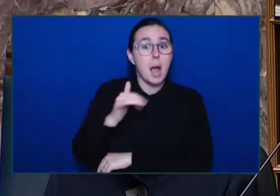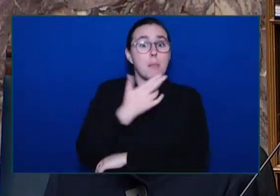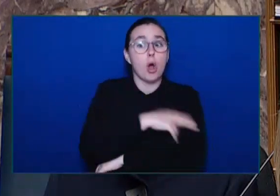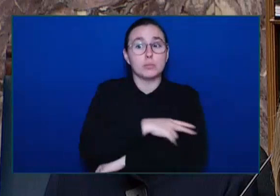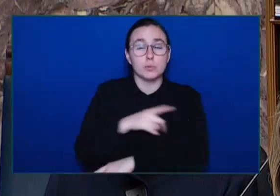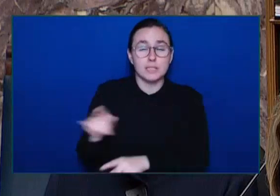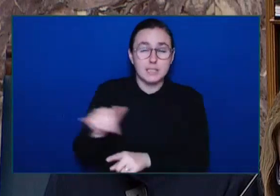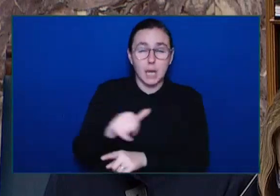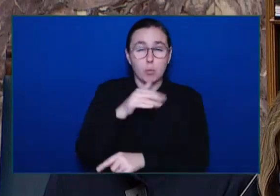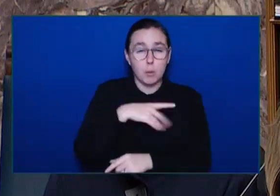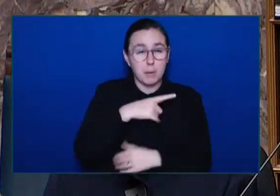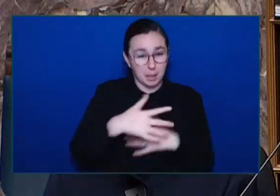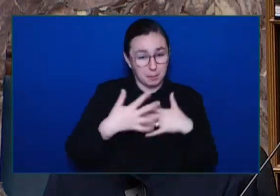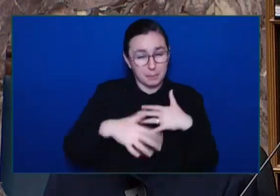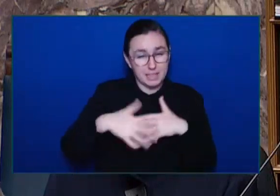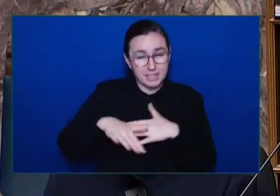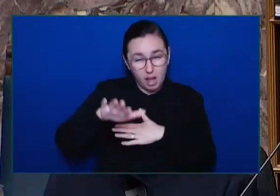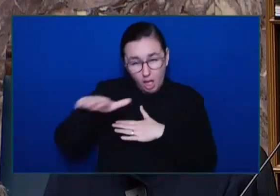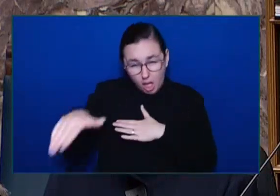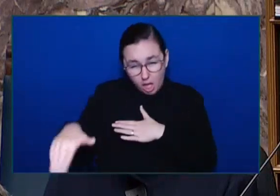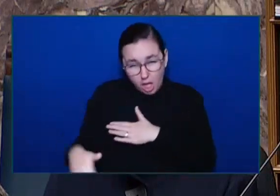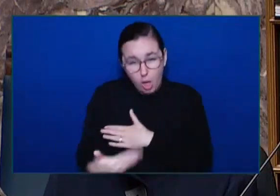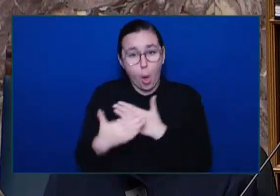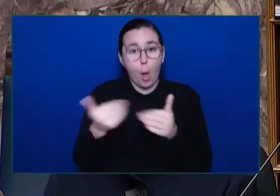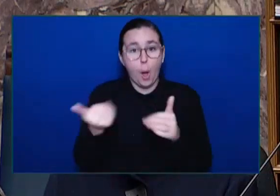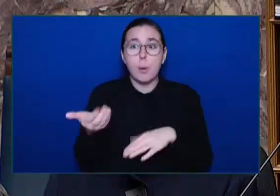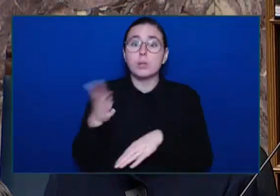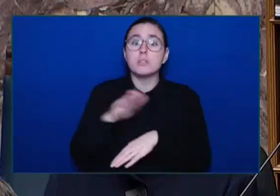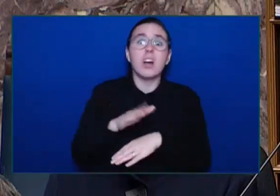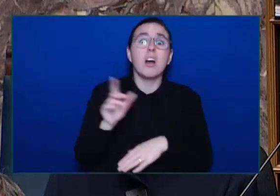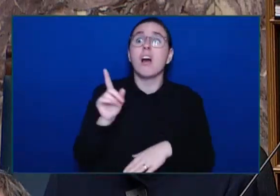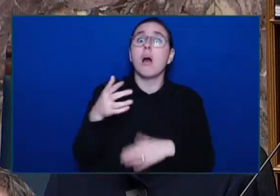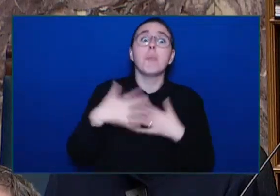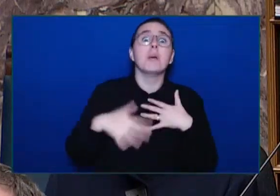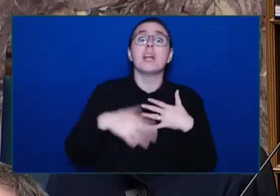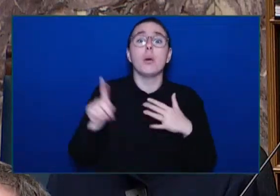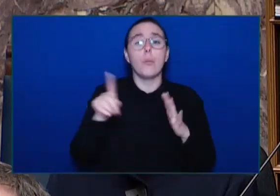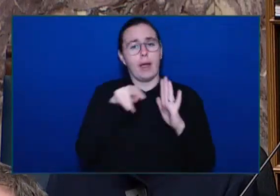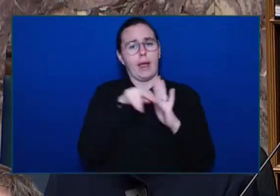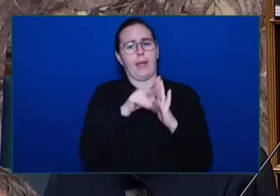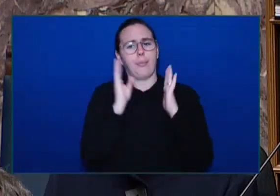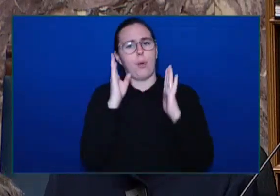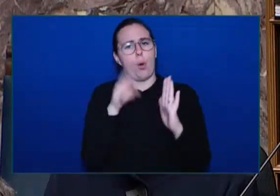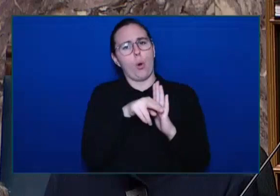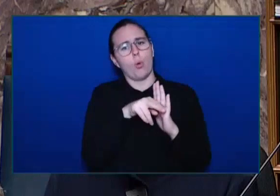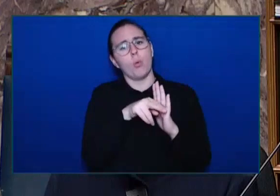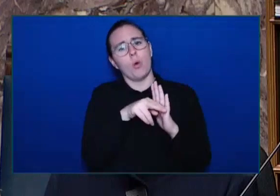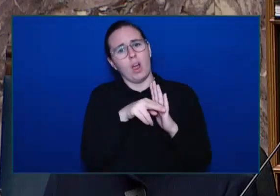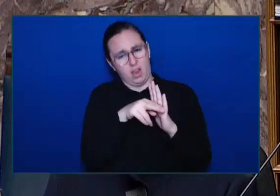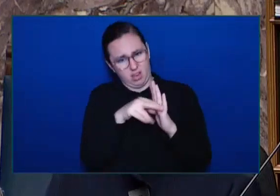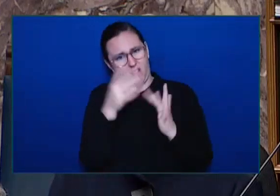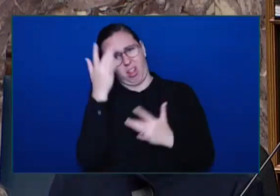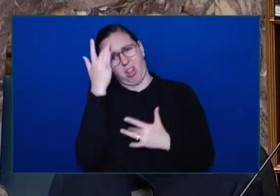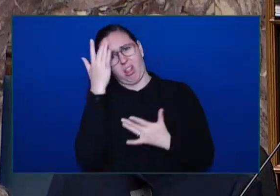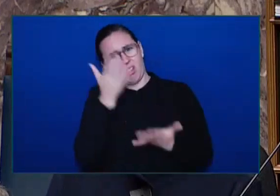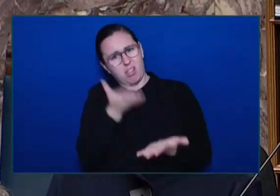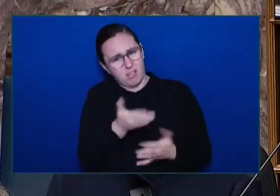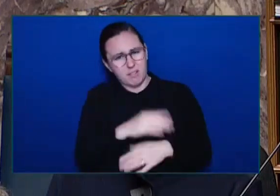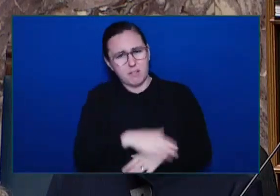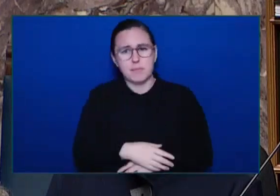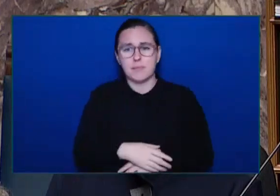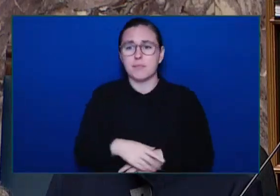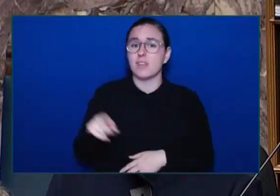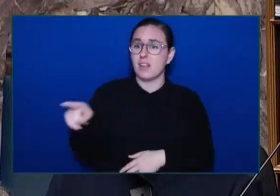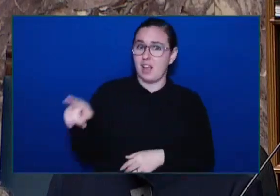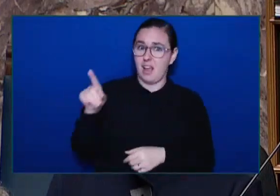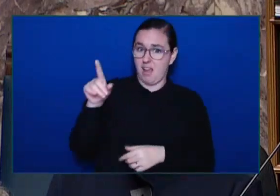6 years, 2 terms under this NDP government, how many more patients must endure unbearable suffering,